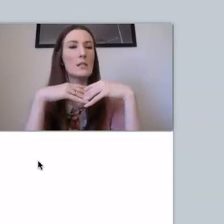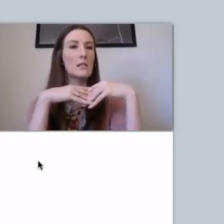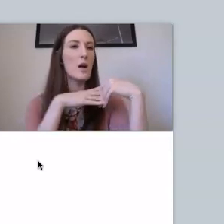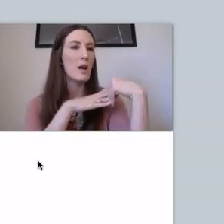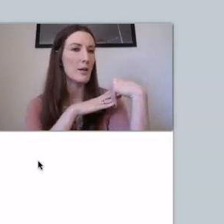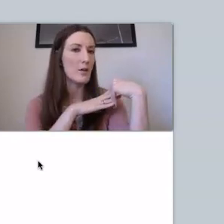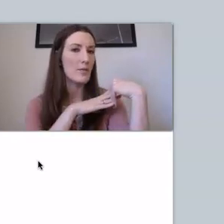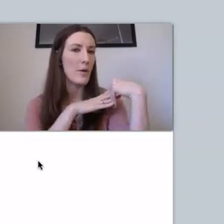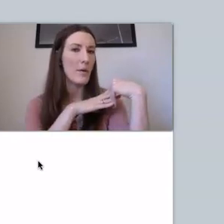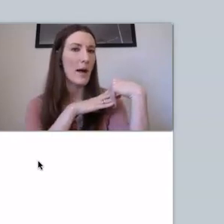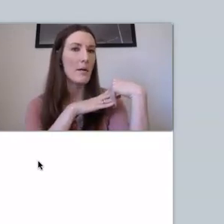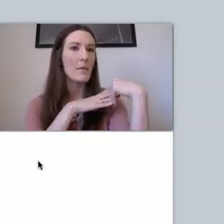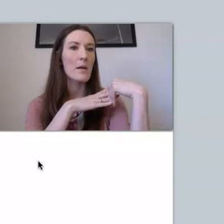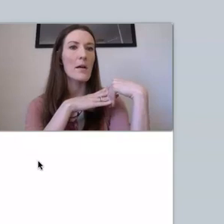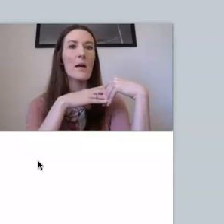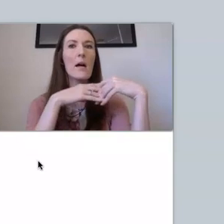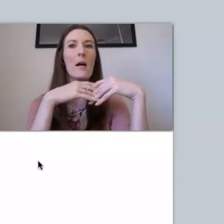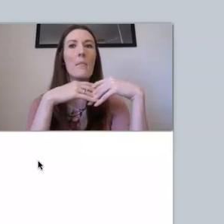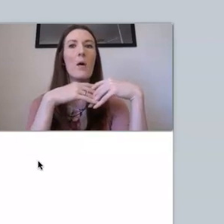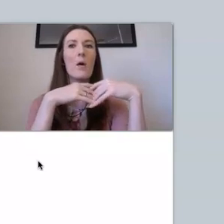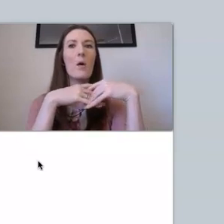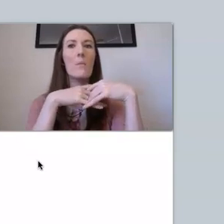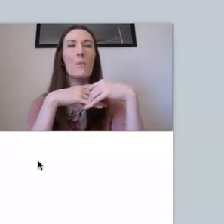isn't a ton of new vocab